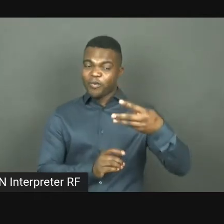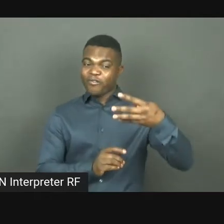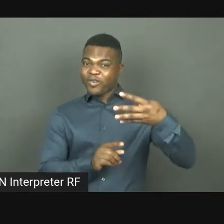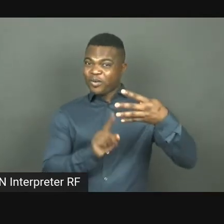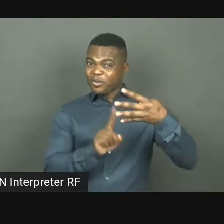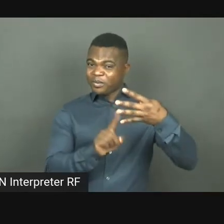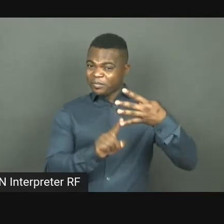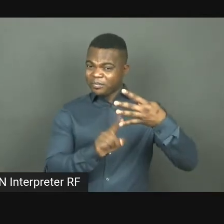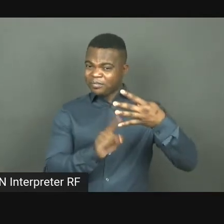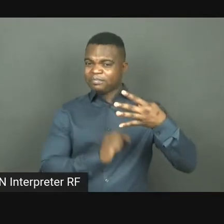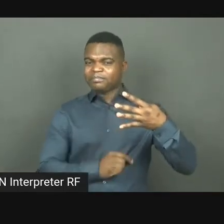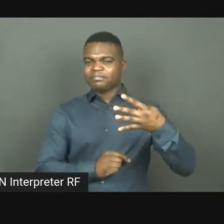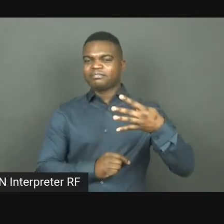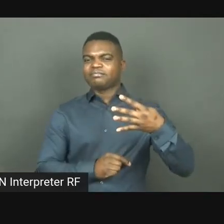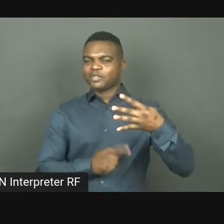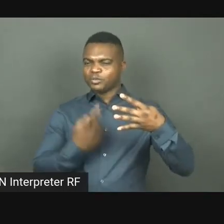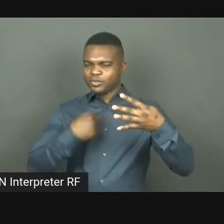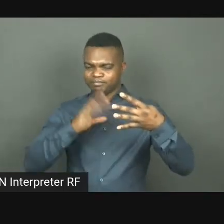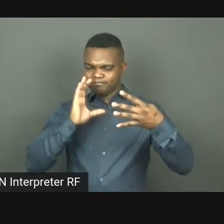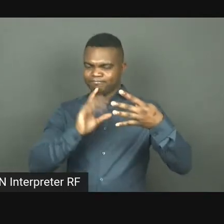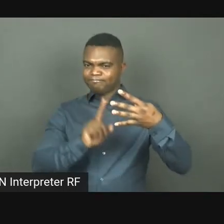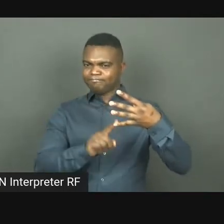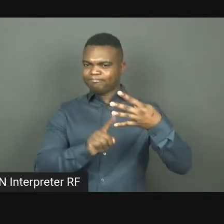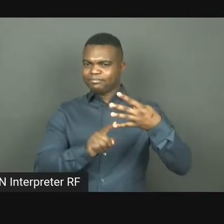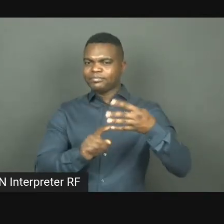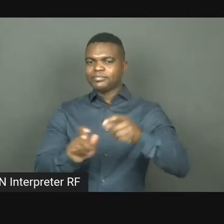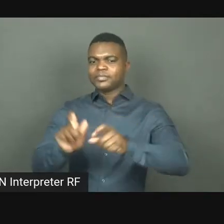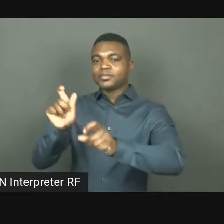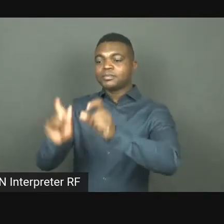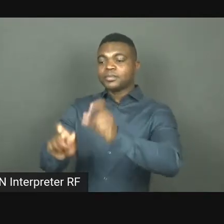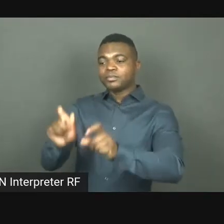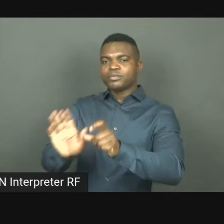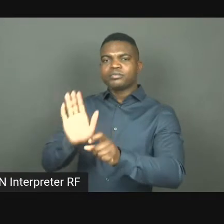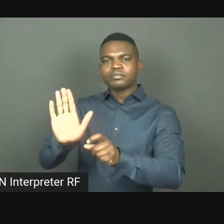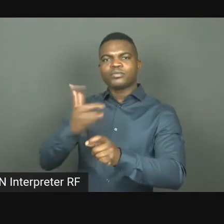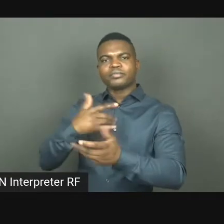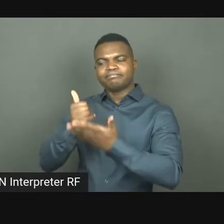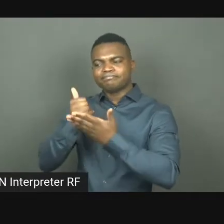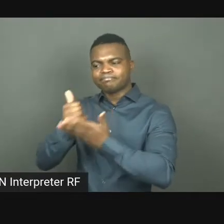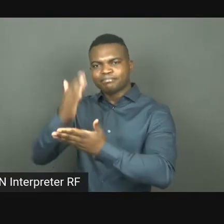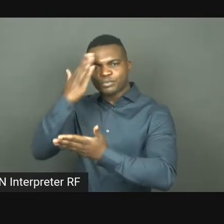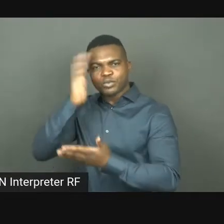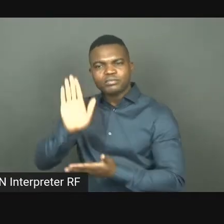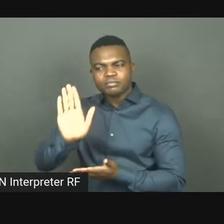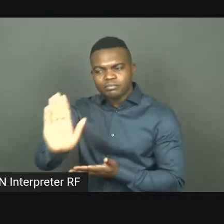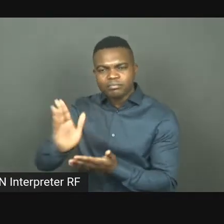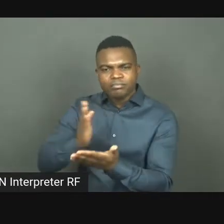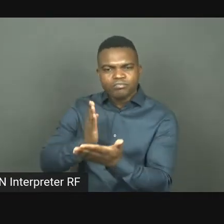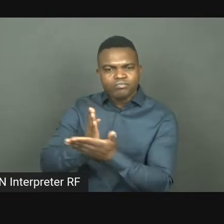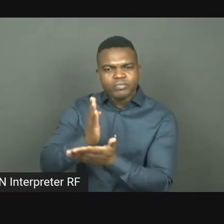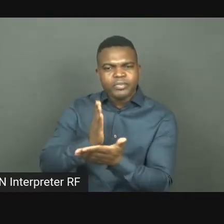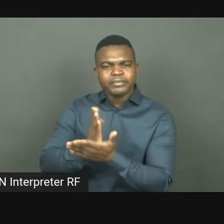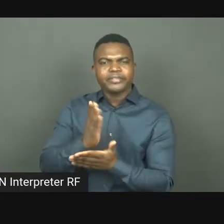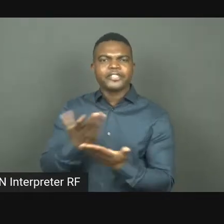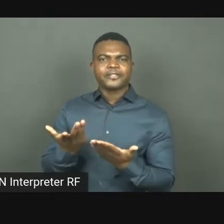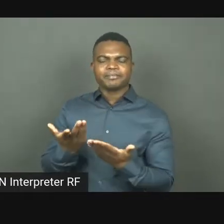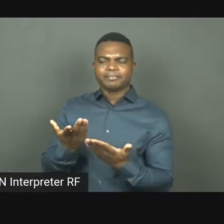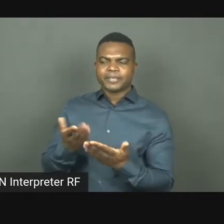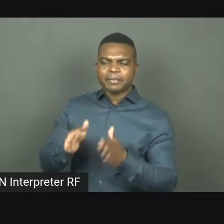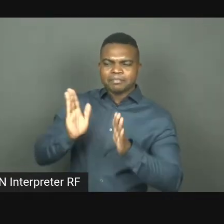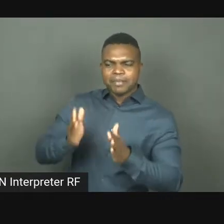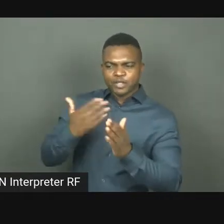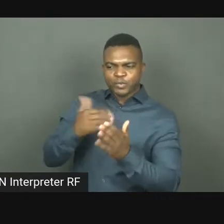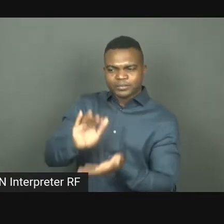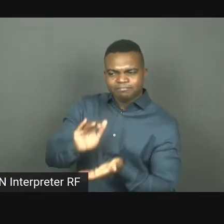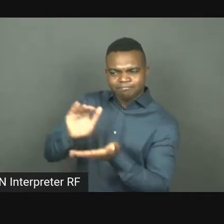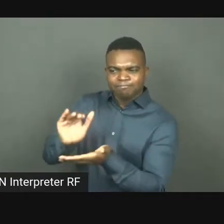operational efficiency and procedures are in a better place now than before. As many